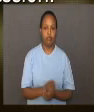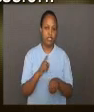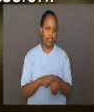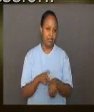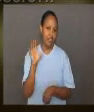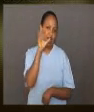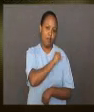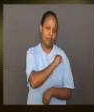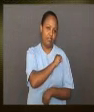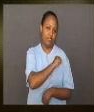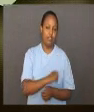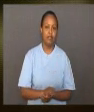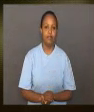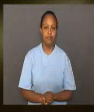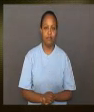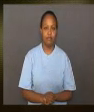Time's up!